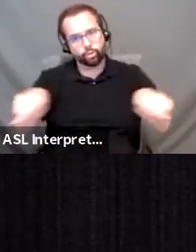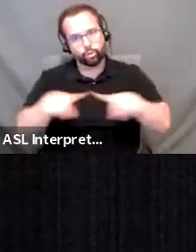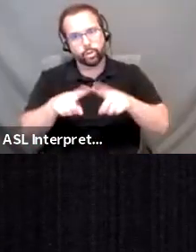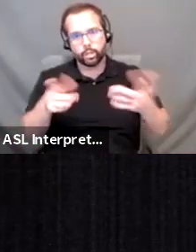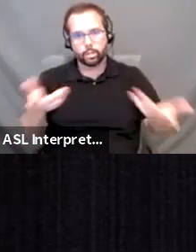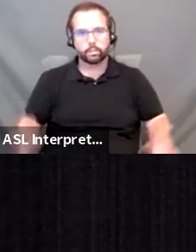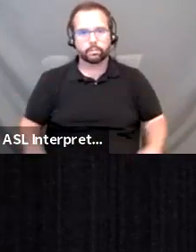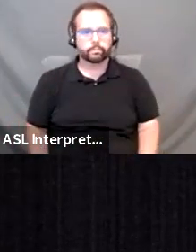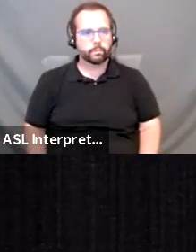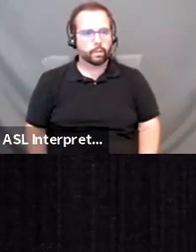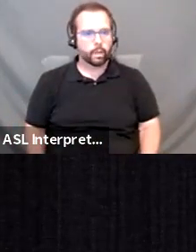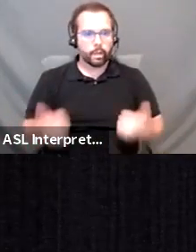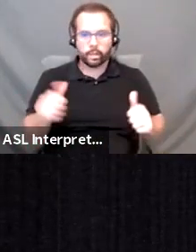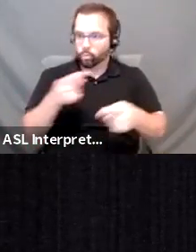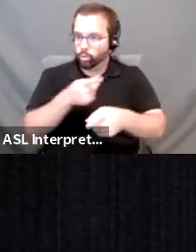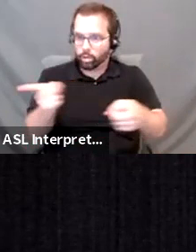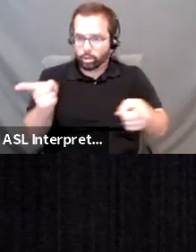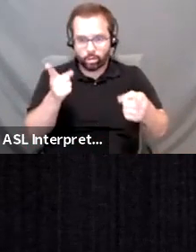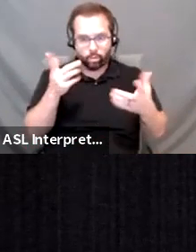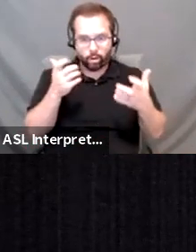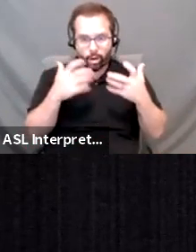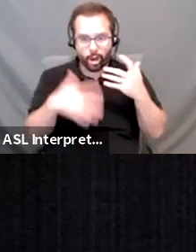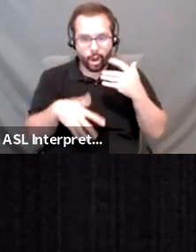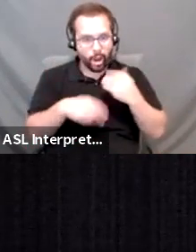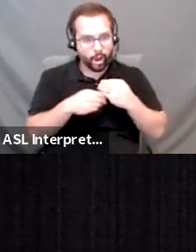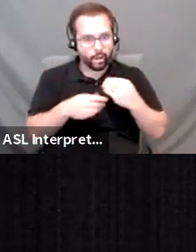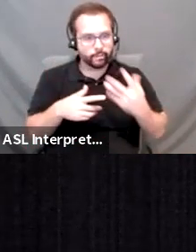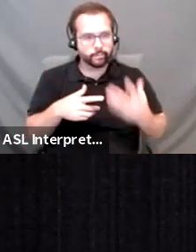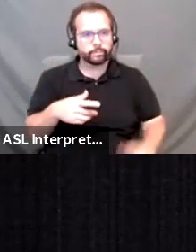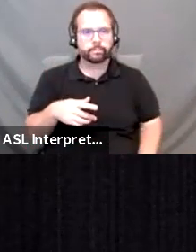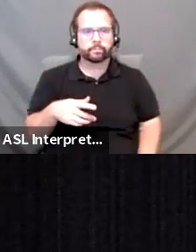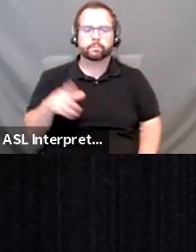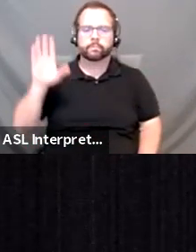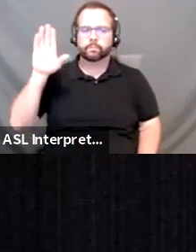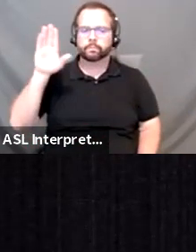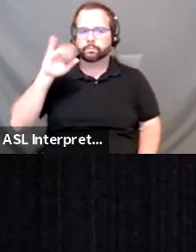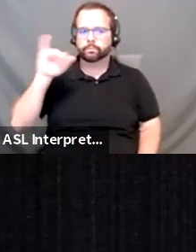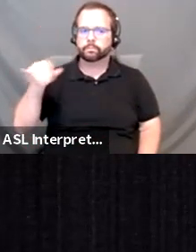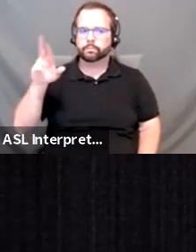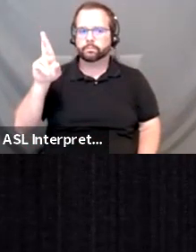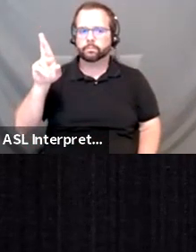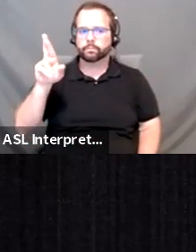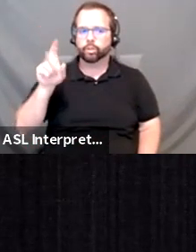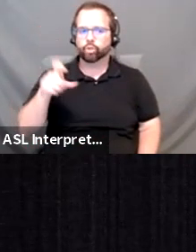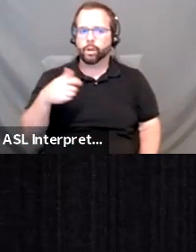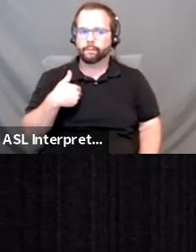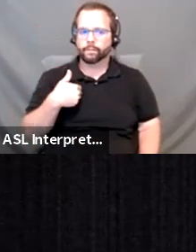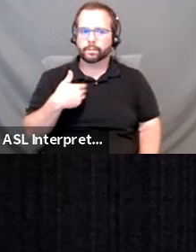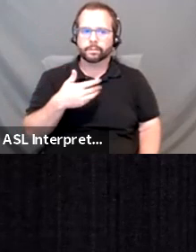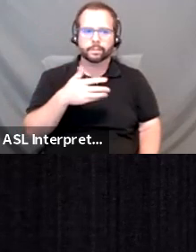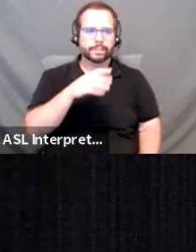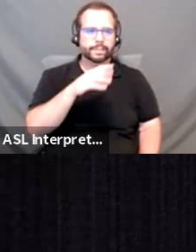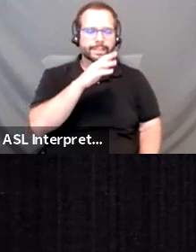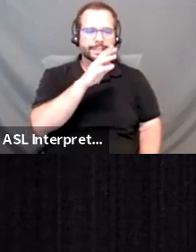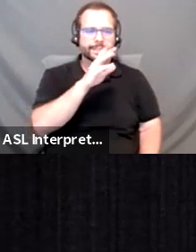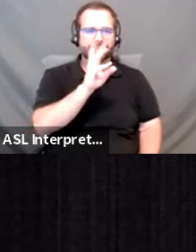It's like junior high. I see a lot of heads nodding. It's like junior high. There should be at least a 6-minute passing period between each Zoom